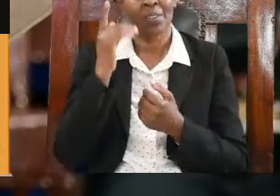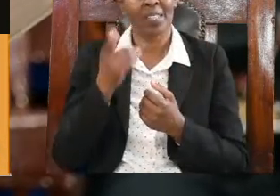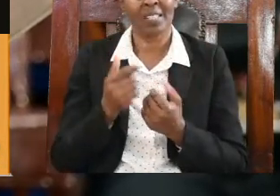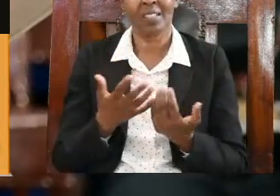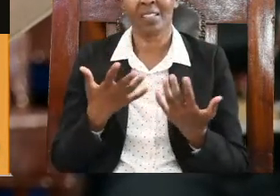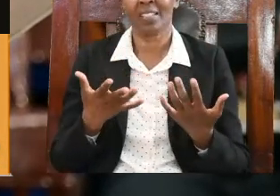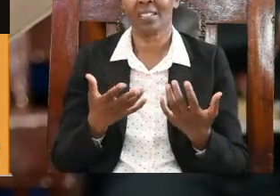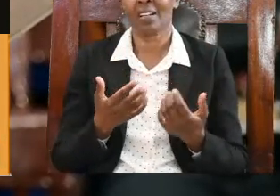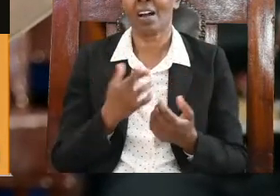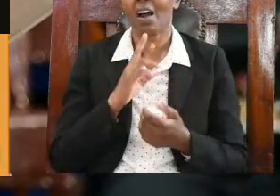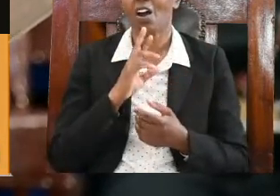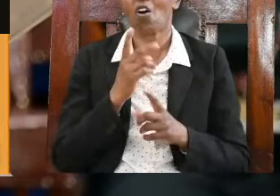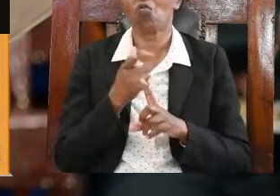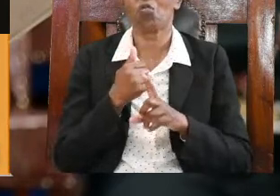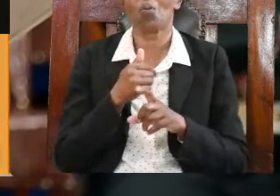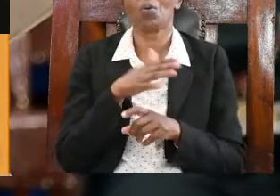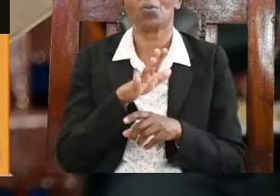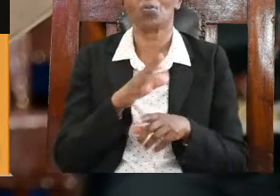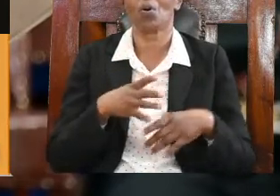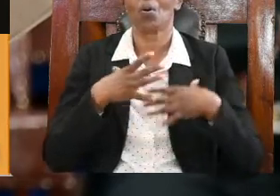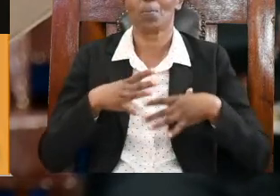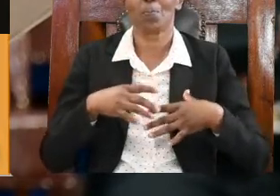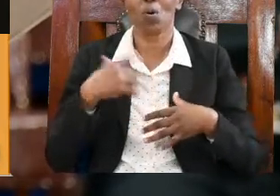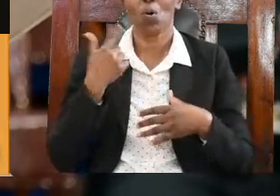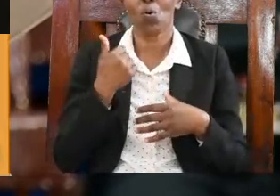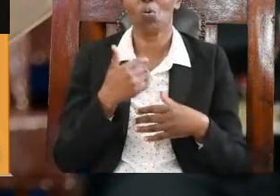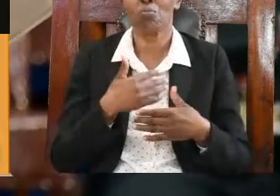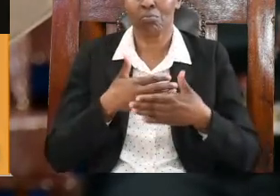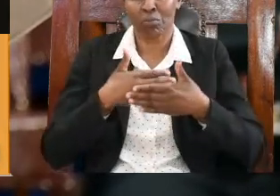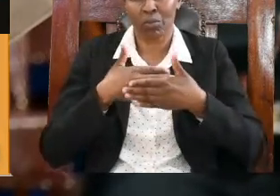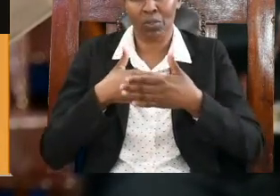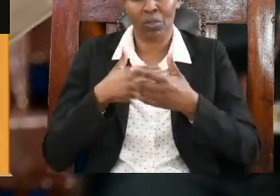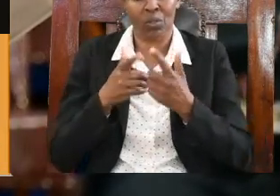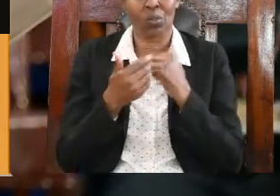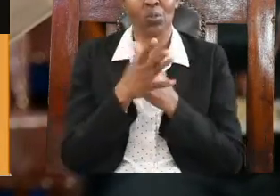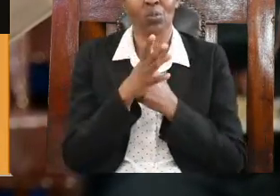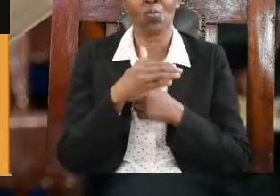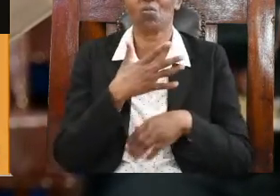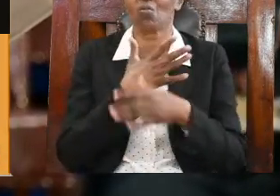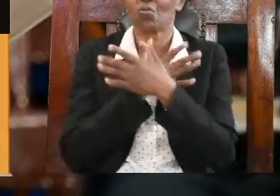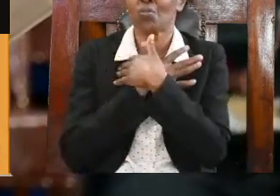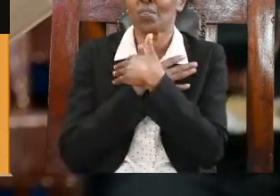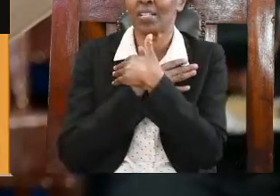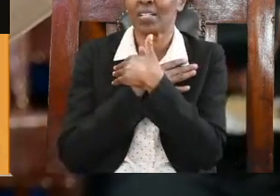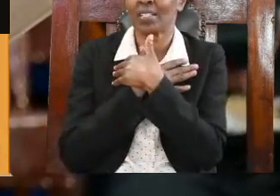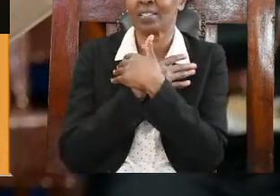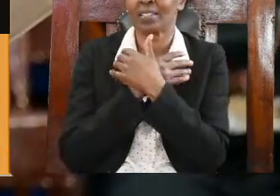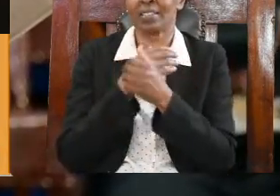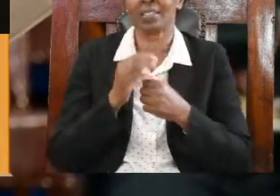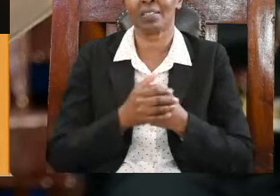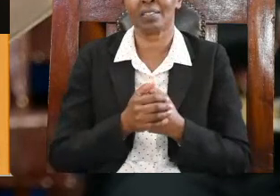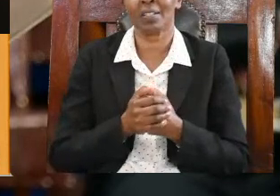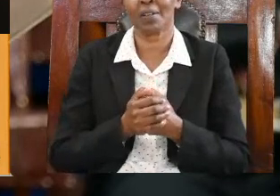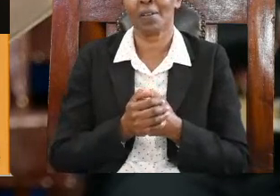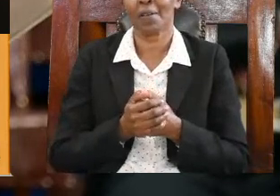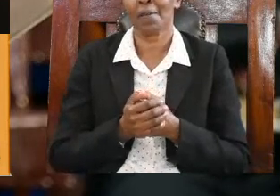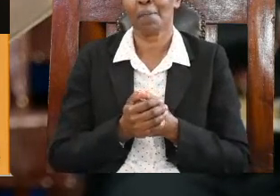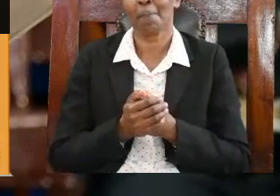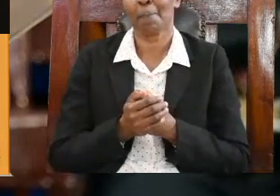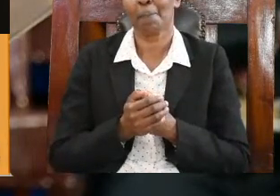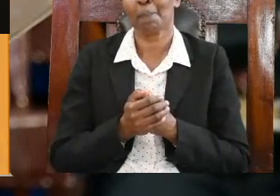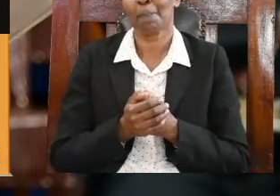from people that you call brothers or brethren, people that you call fellow brothers and sisters in